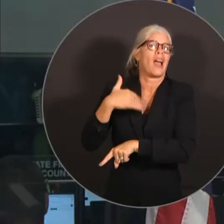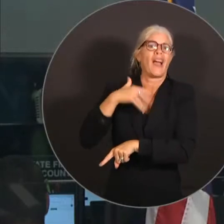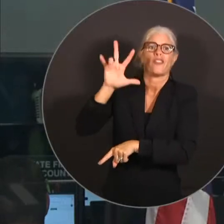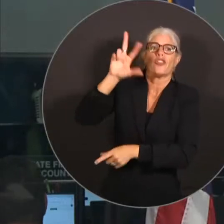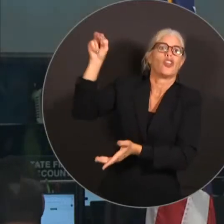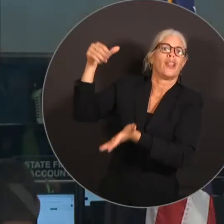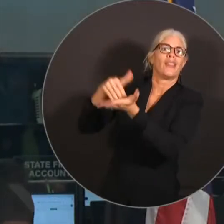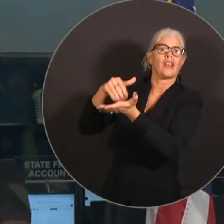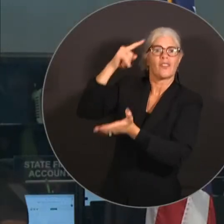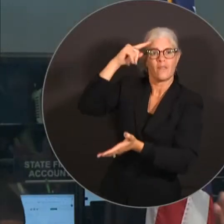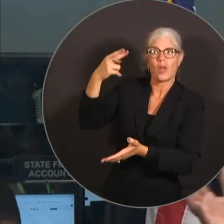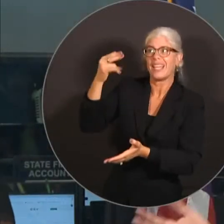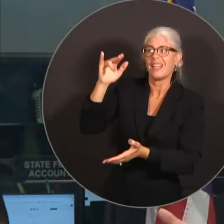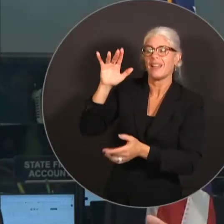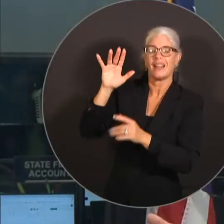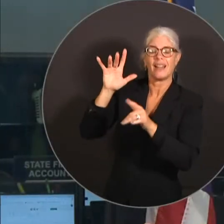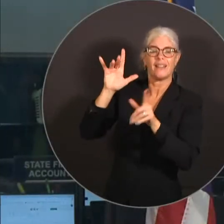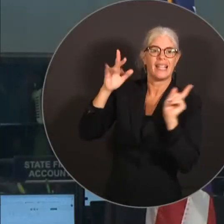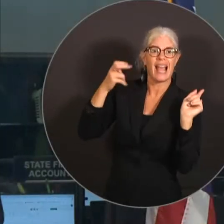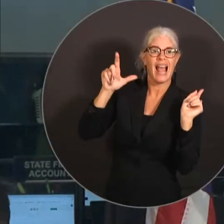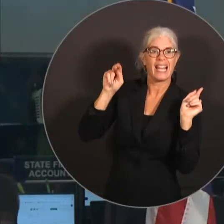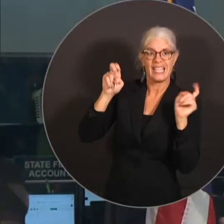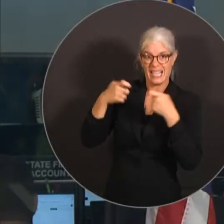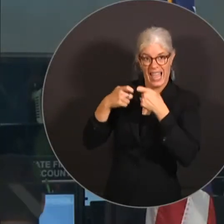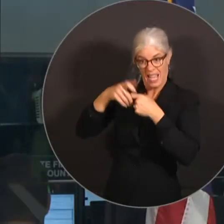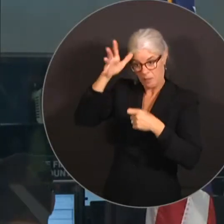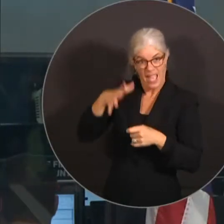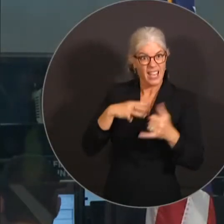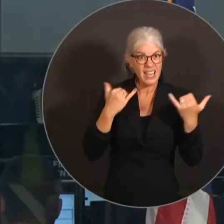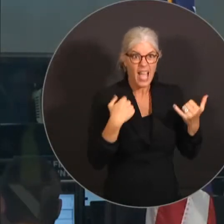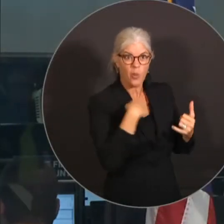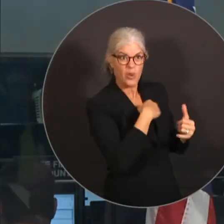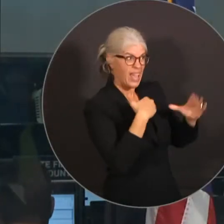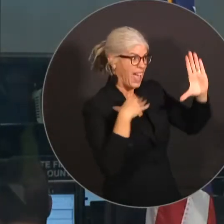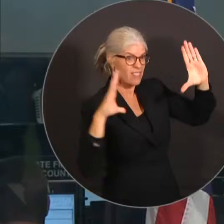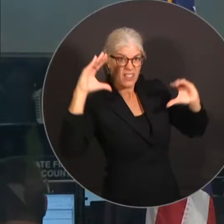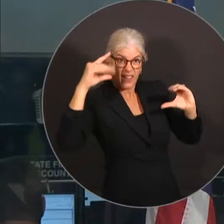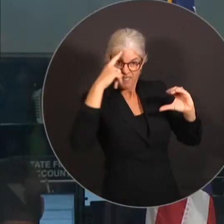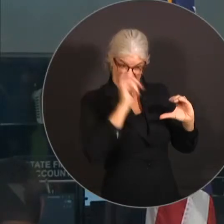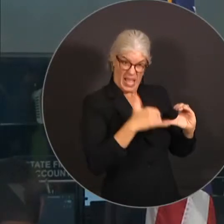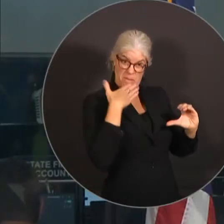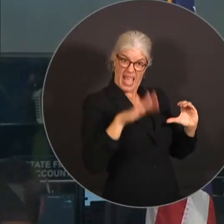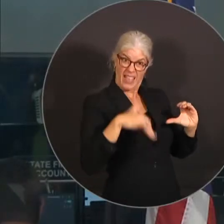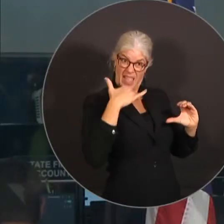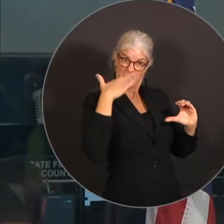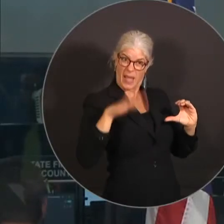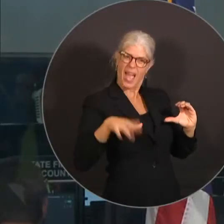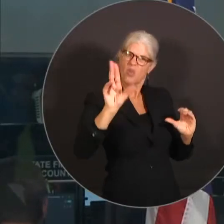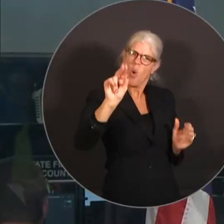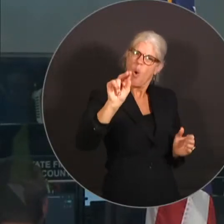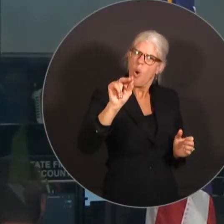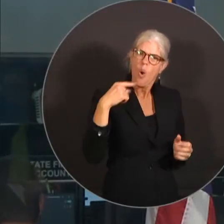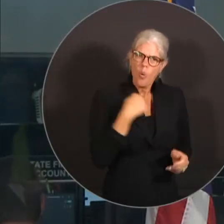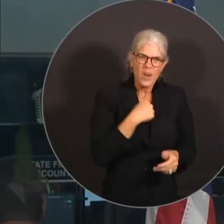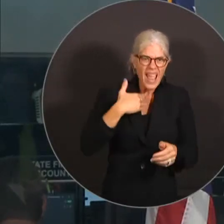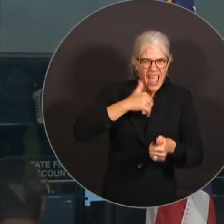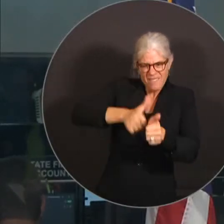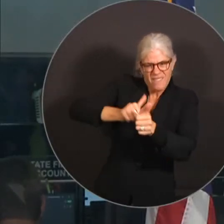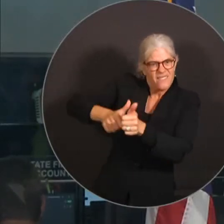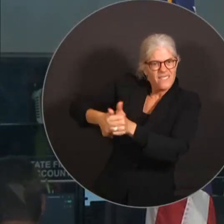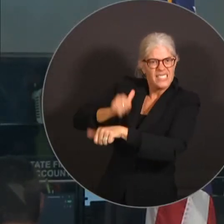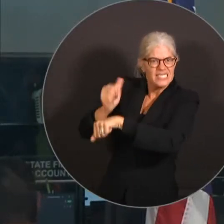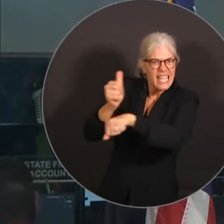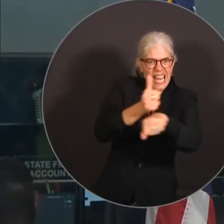Lyman, we have 50,000 now. Was that bad that we had? No, it wasn't. We've had other things staged. We had fuel staged